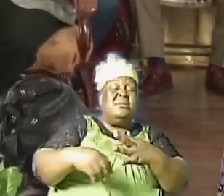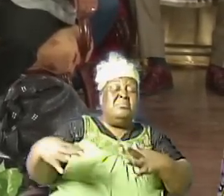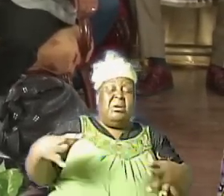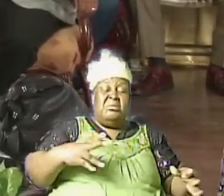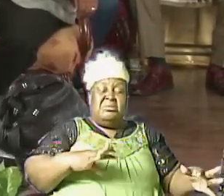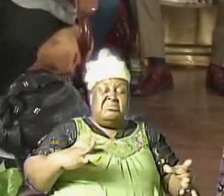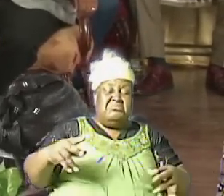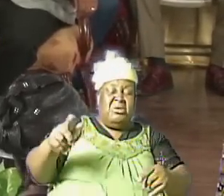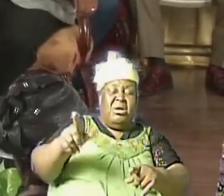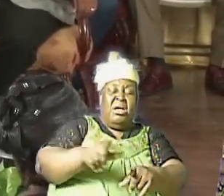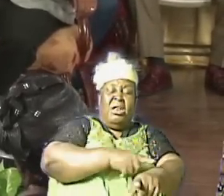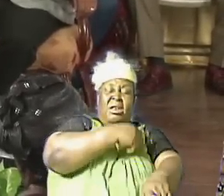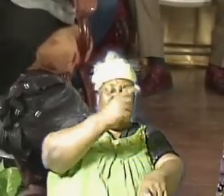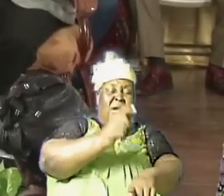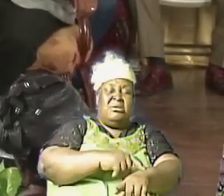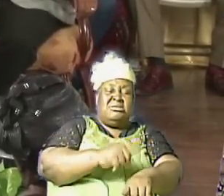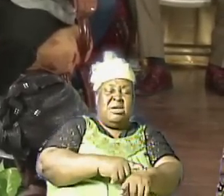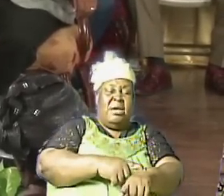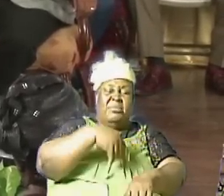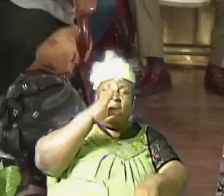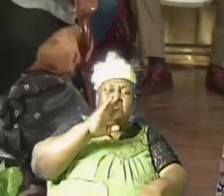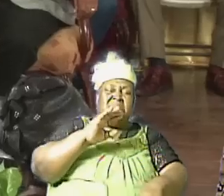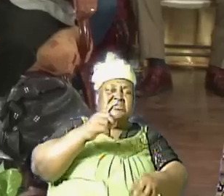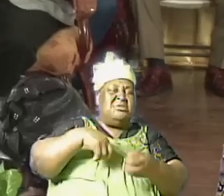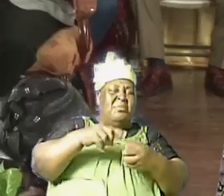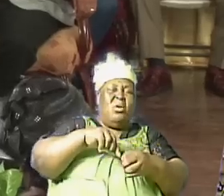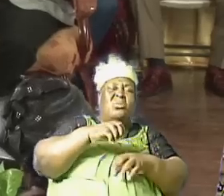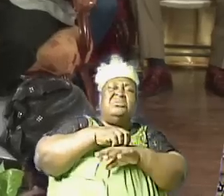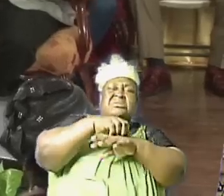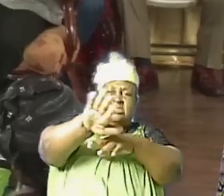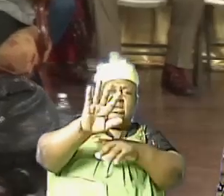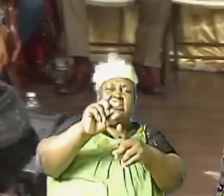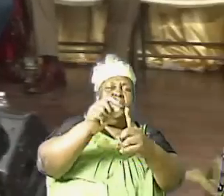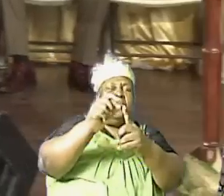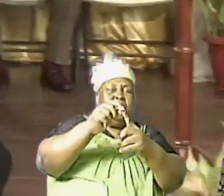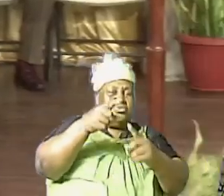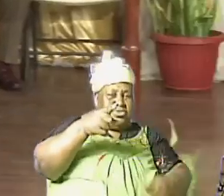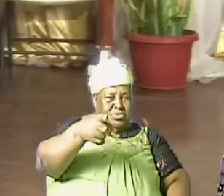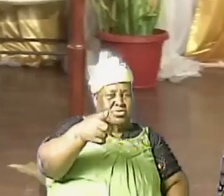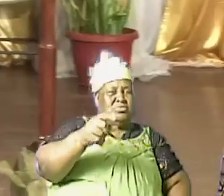Somebody have been struggling a long time. God is about to say a word to you.